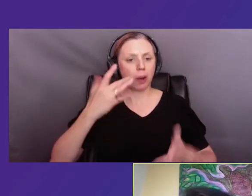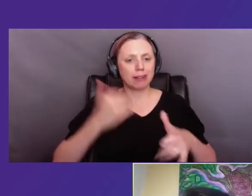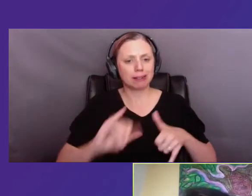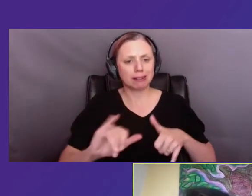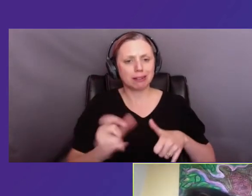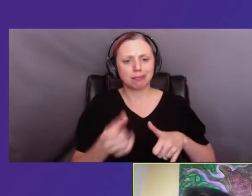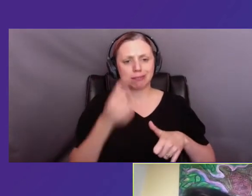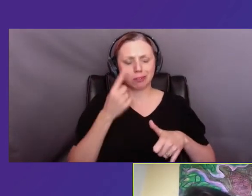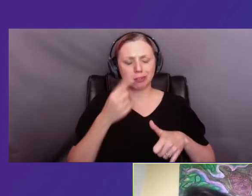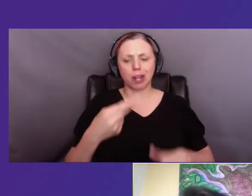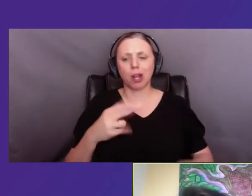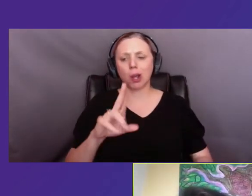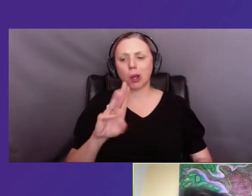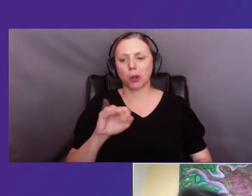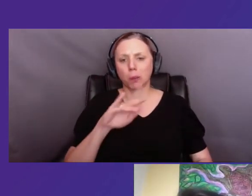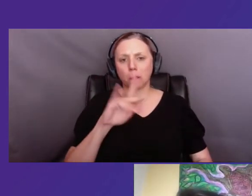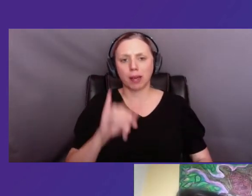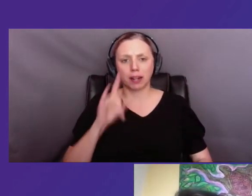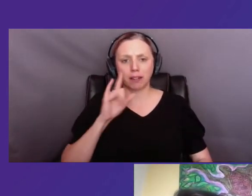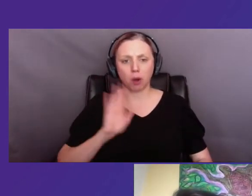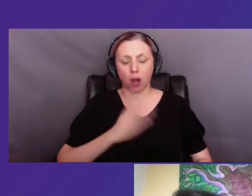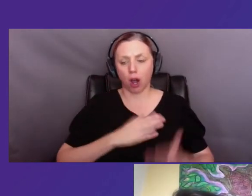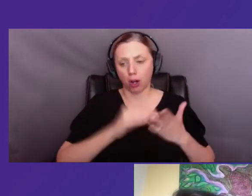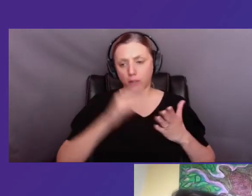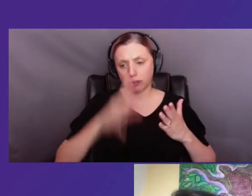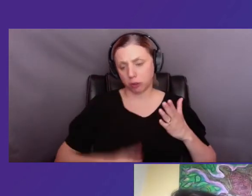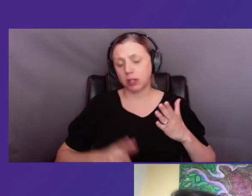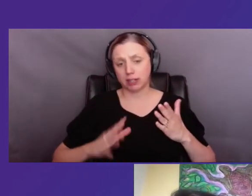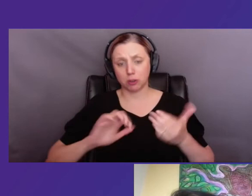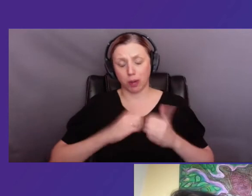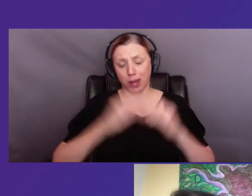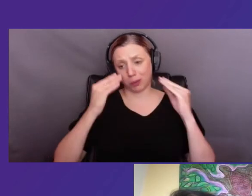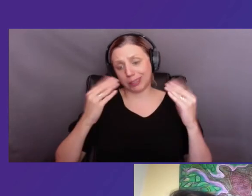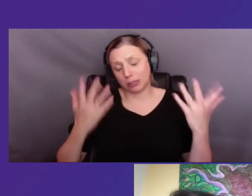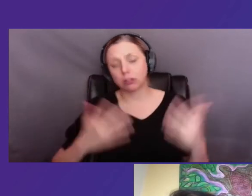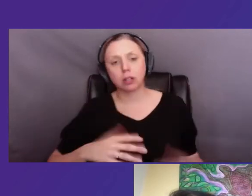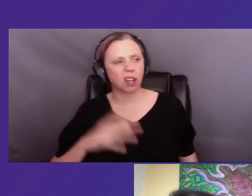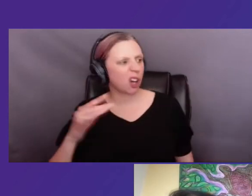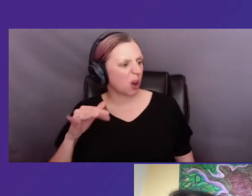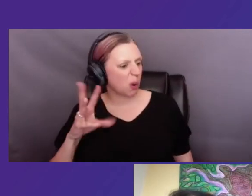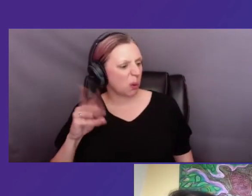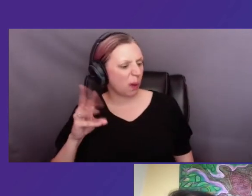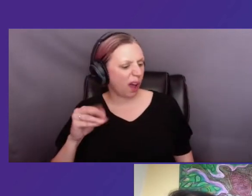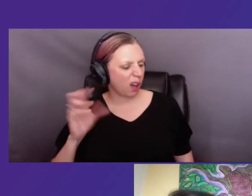right? Wow. Oh boy.